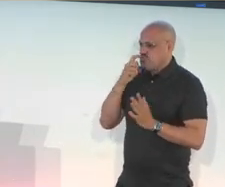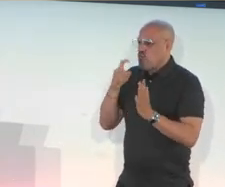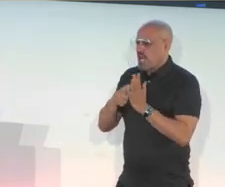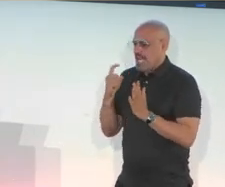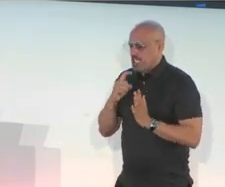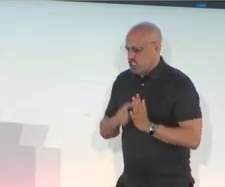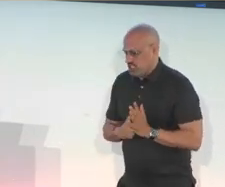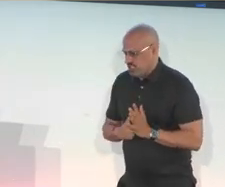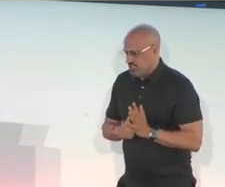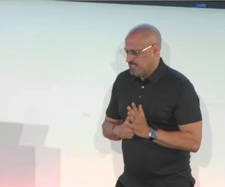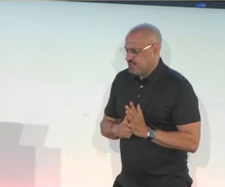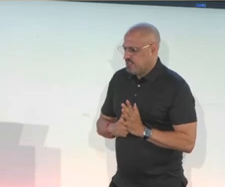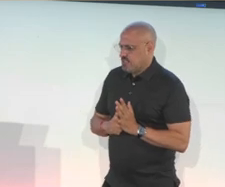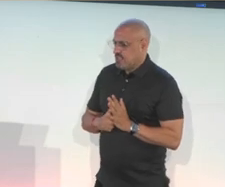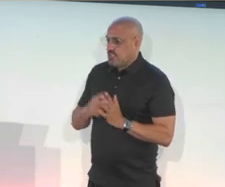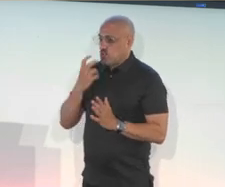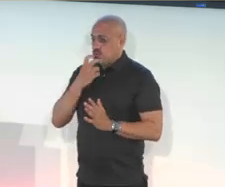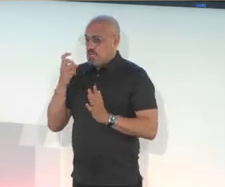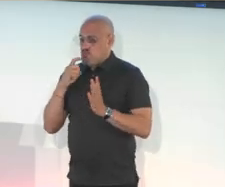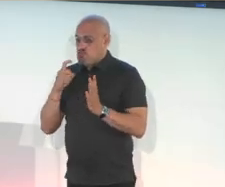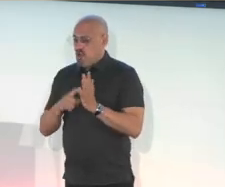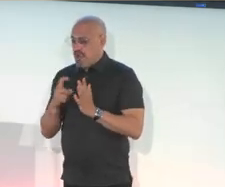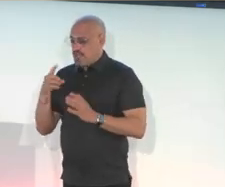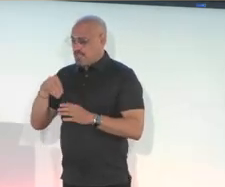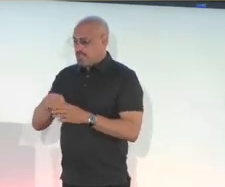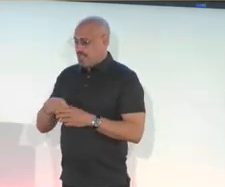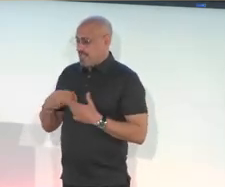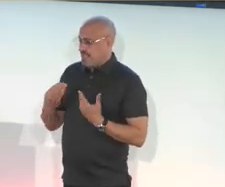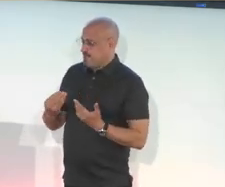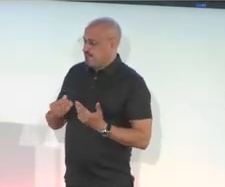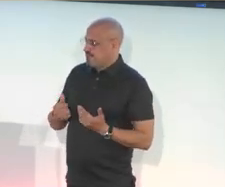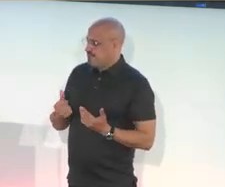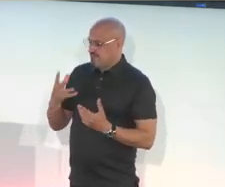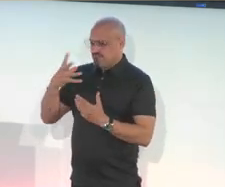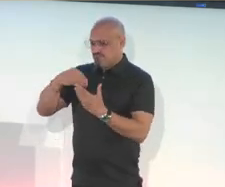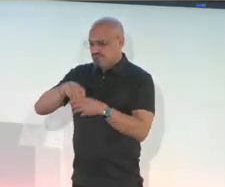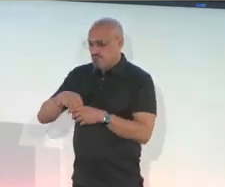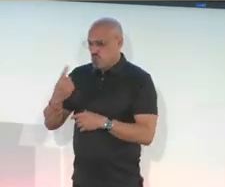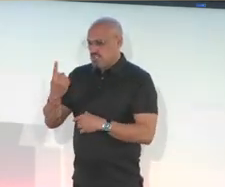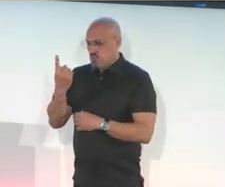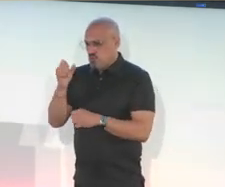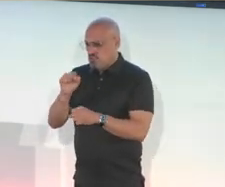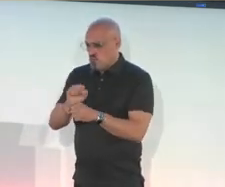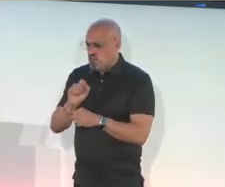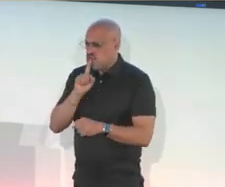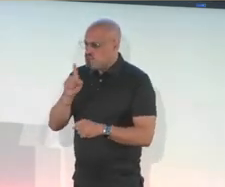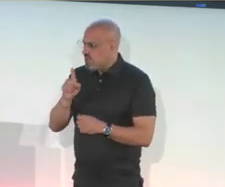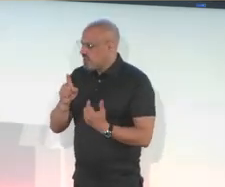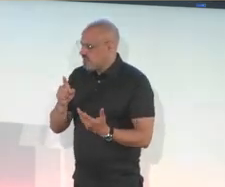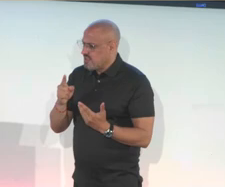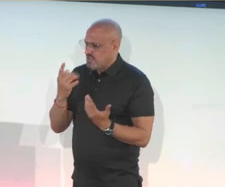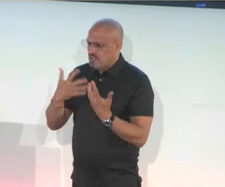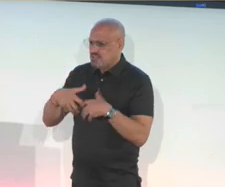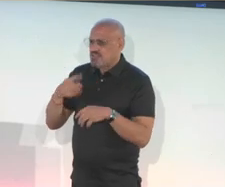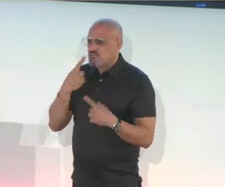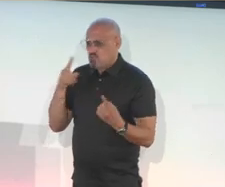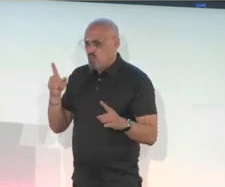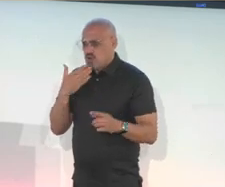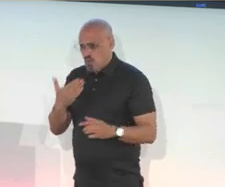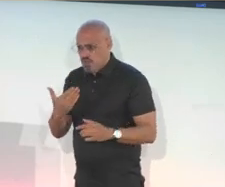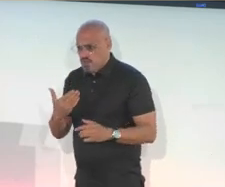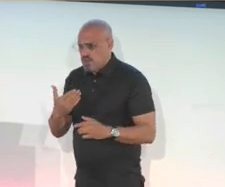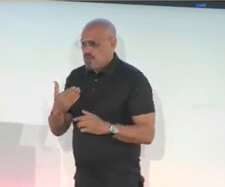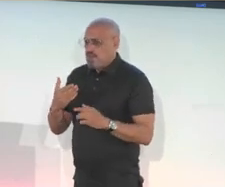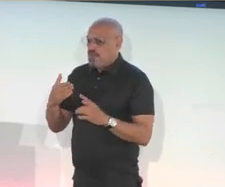recognition. So speech recognition in quiet environments works really well, but in